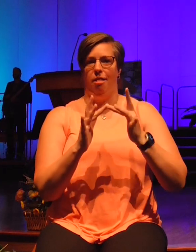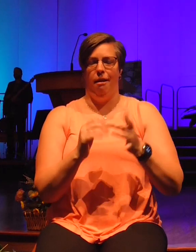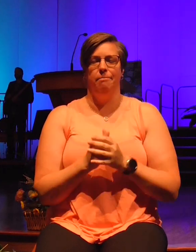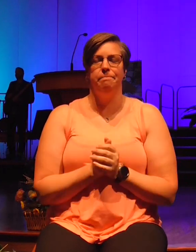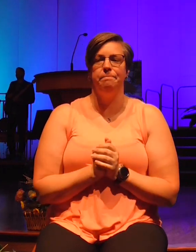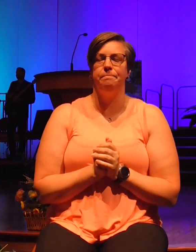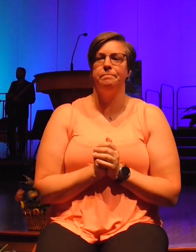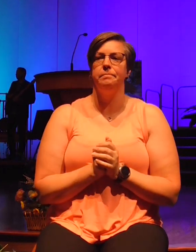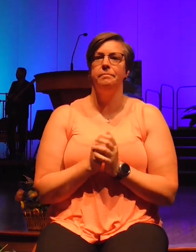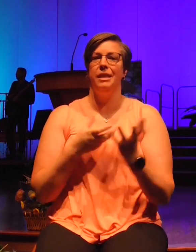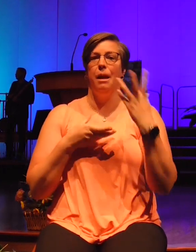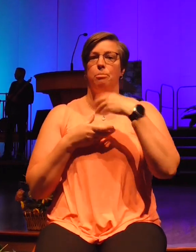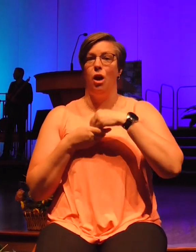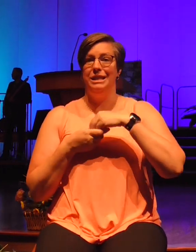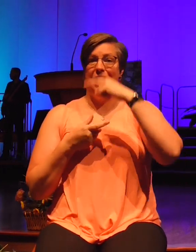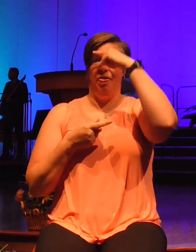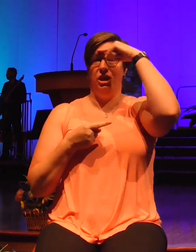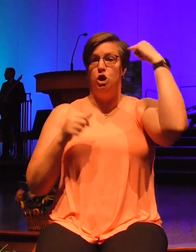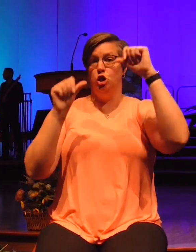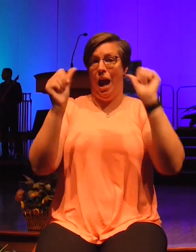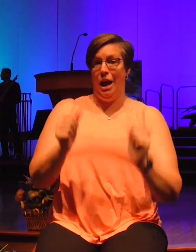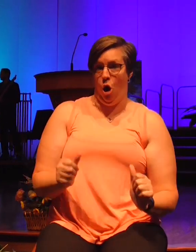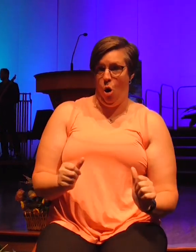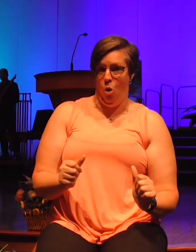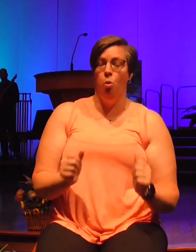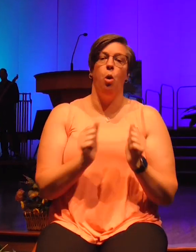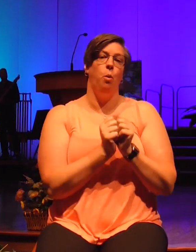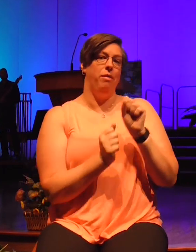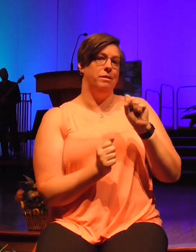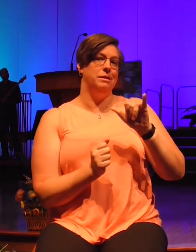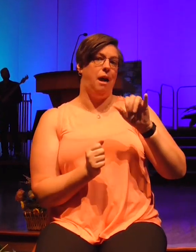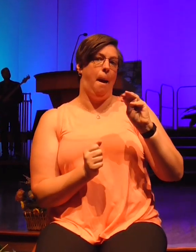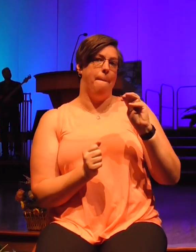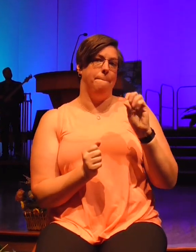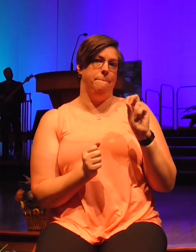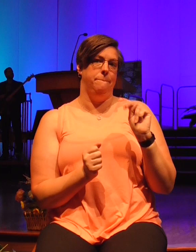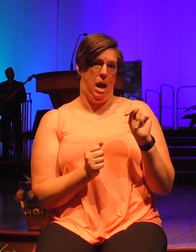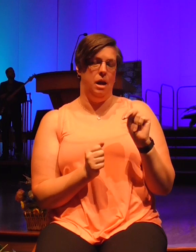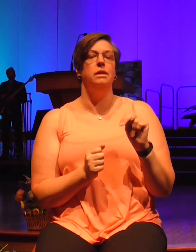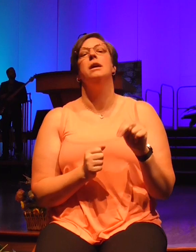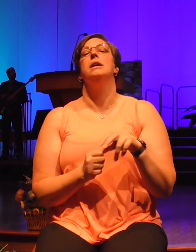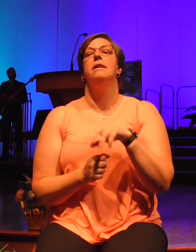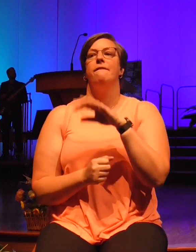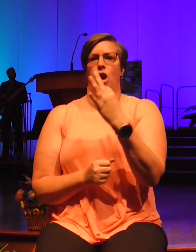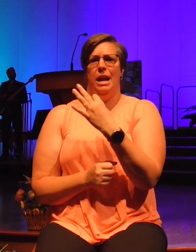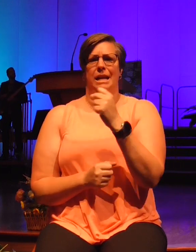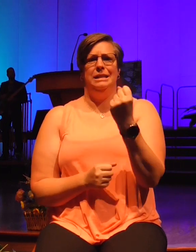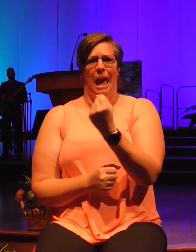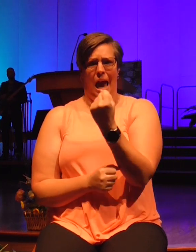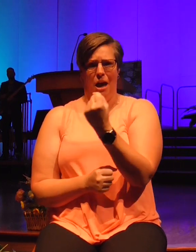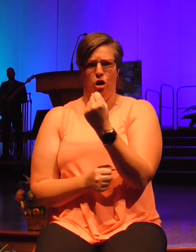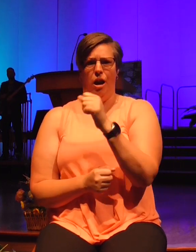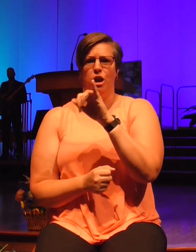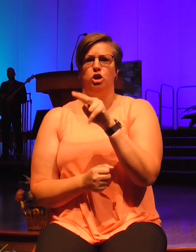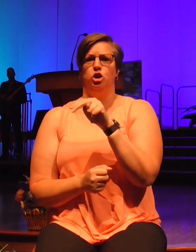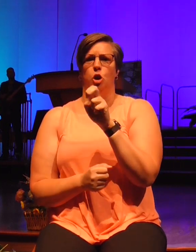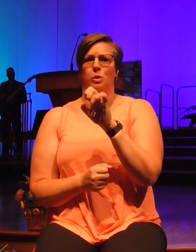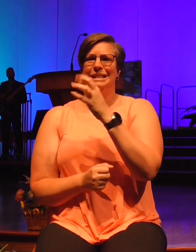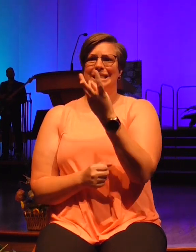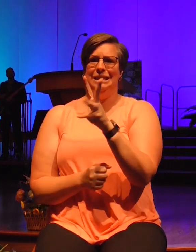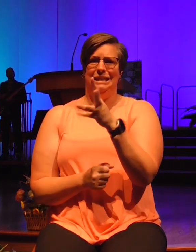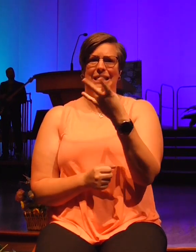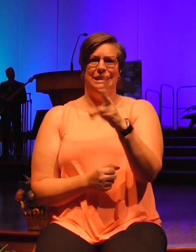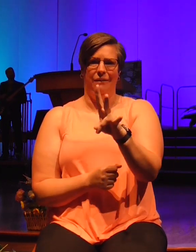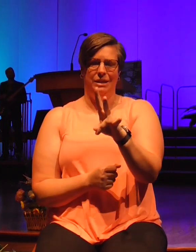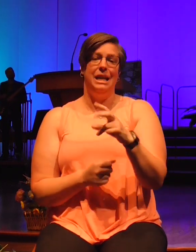Embracing the Shadow with Simon Shadowlight, Friday, June 16th and Saturday, June 17th. In having the courage to acknowledge, integrate, and